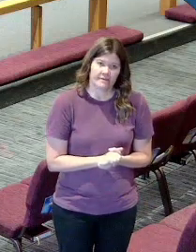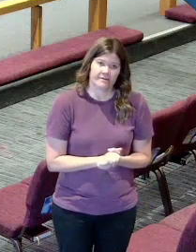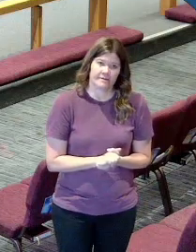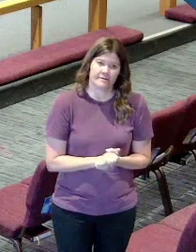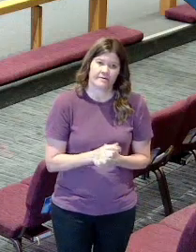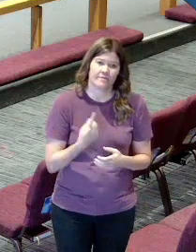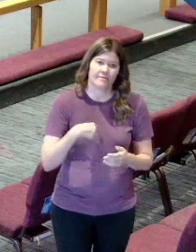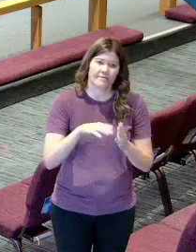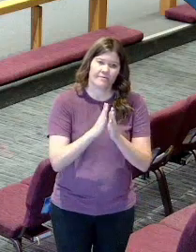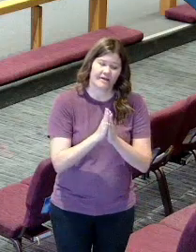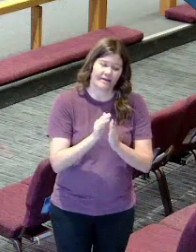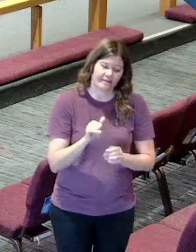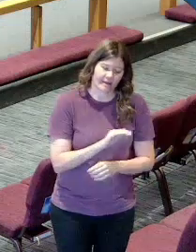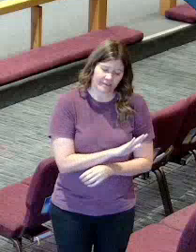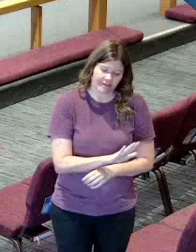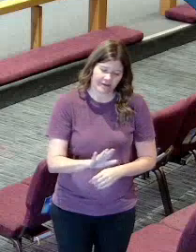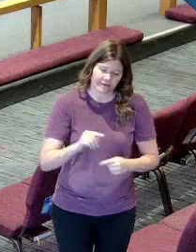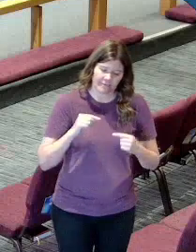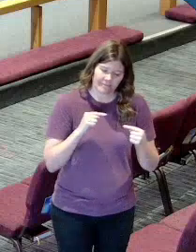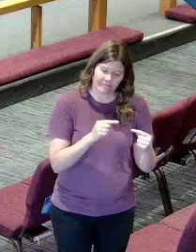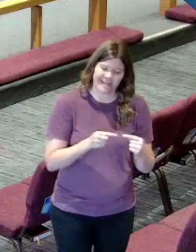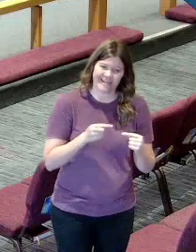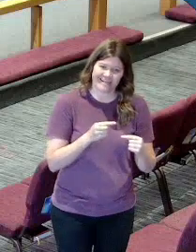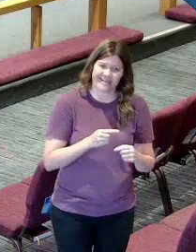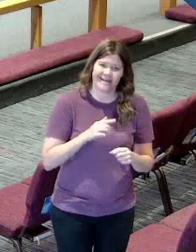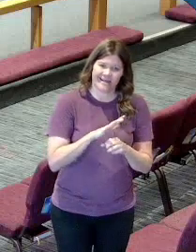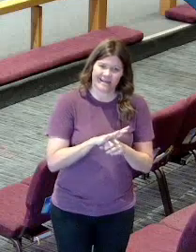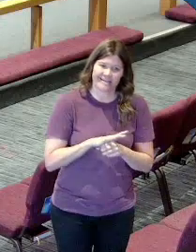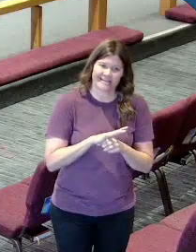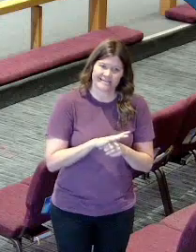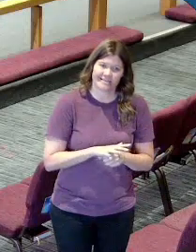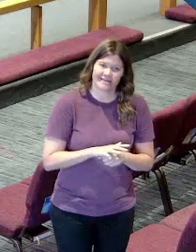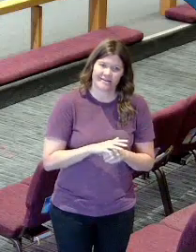We pray that their pain and anxiety